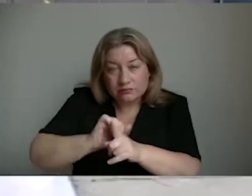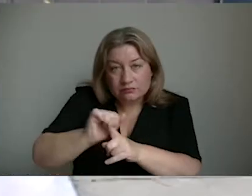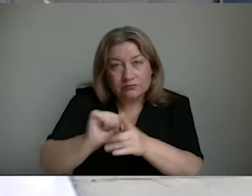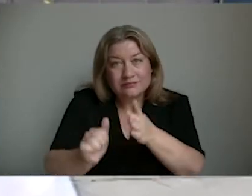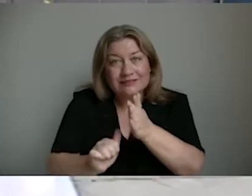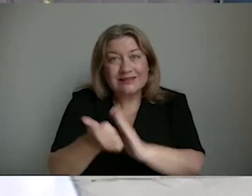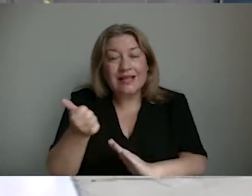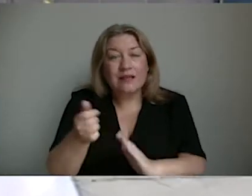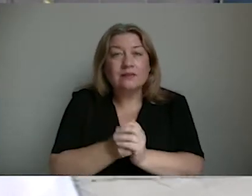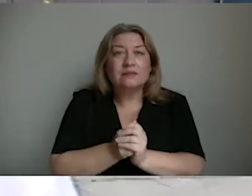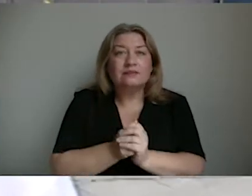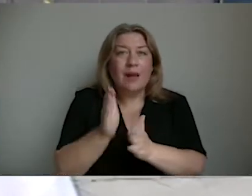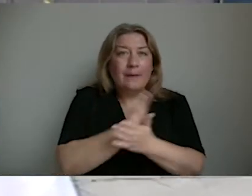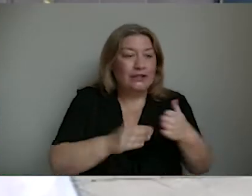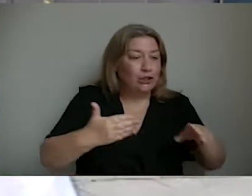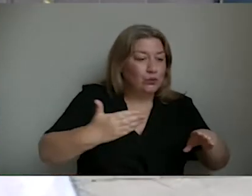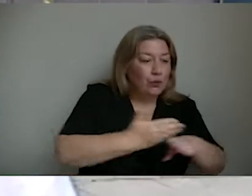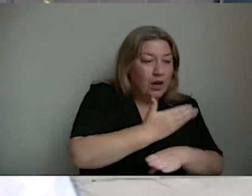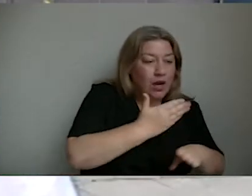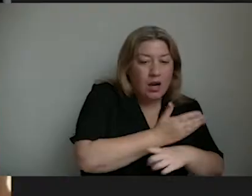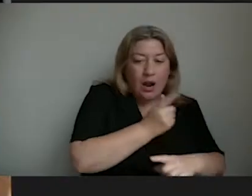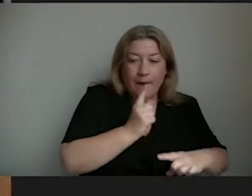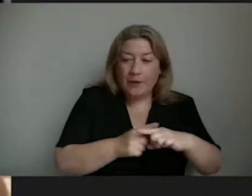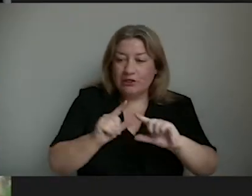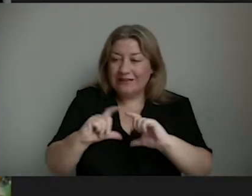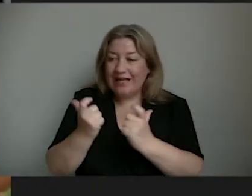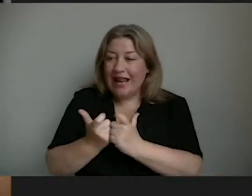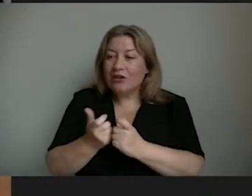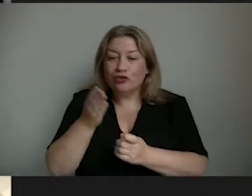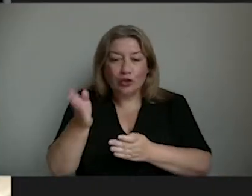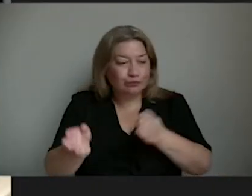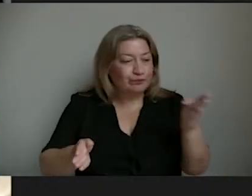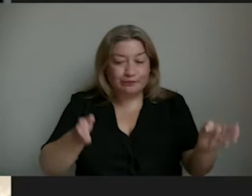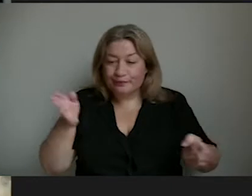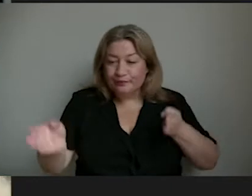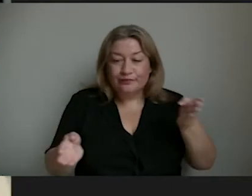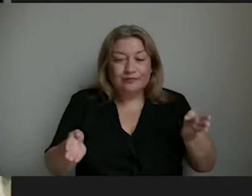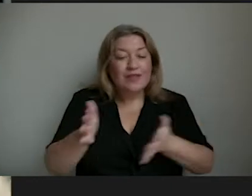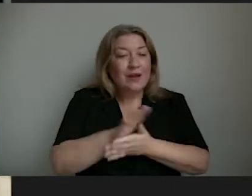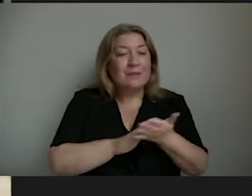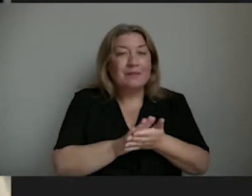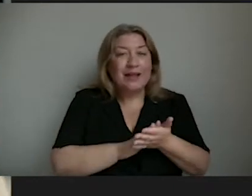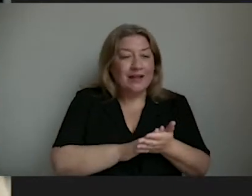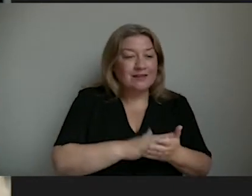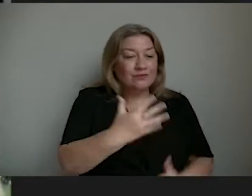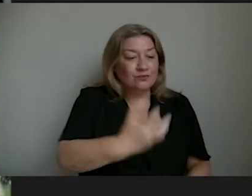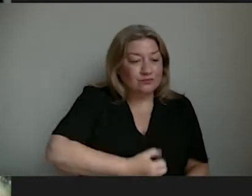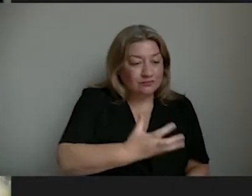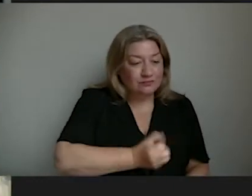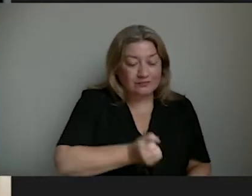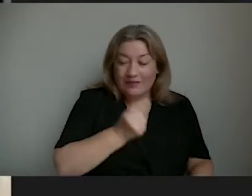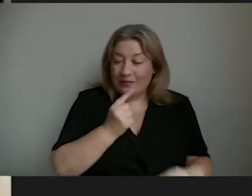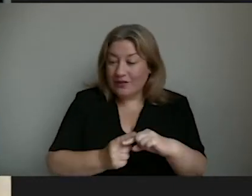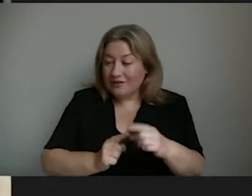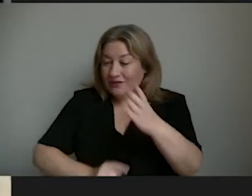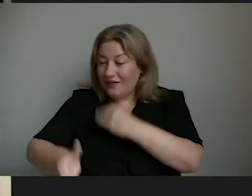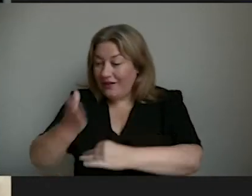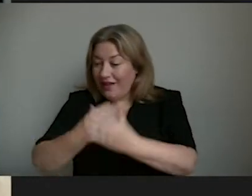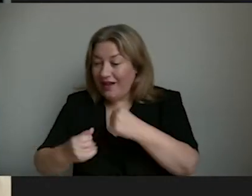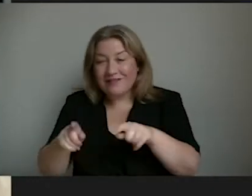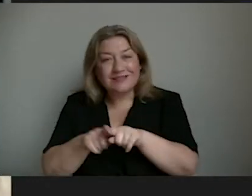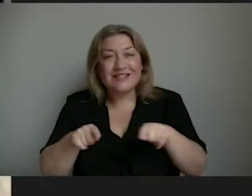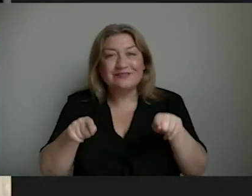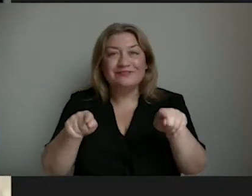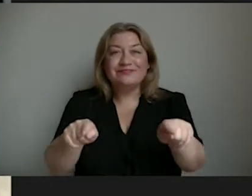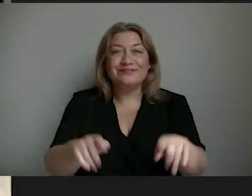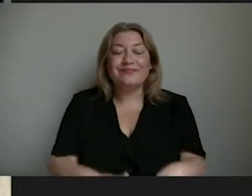it combines on-the-job training with classroom teaching. So you're effectively earning and learning at